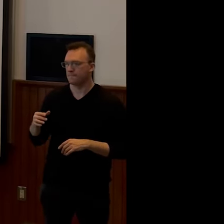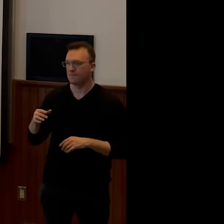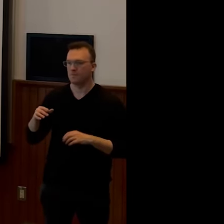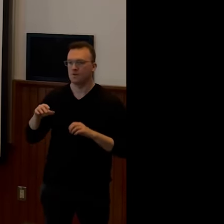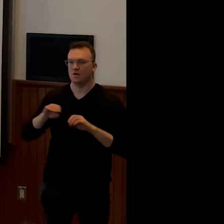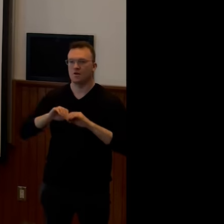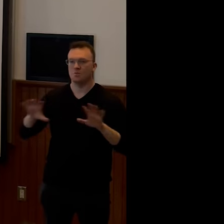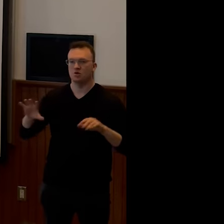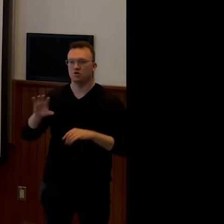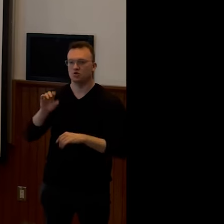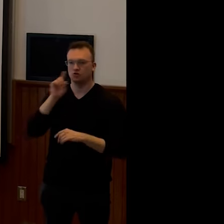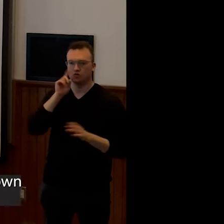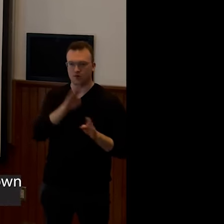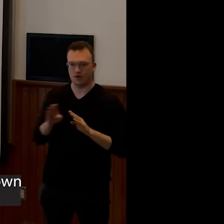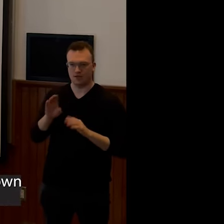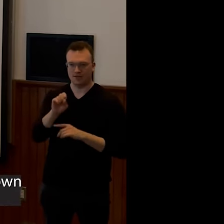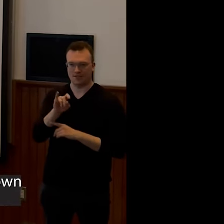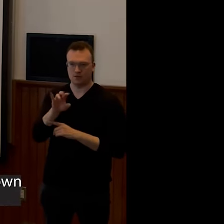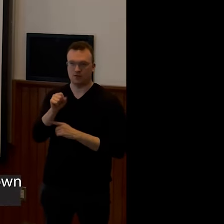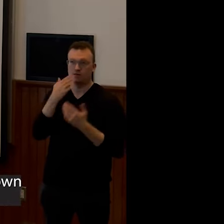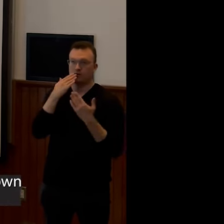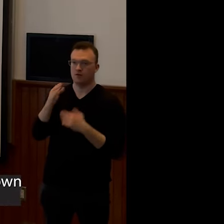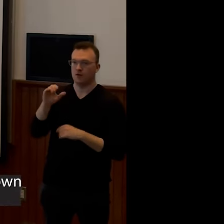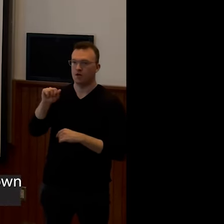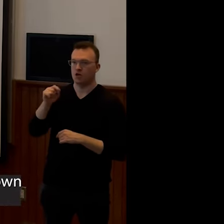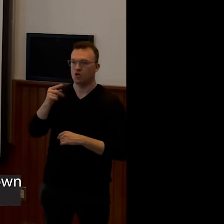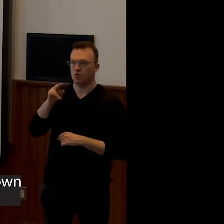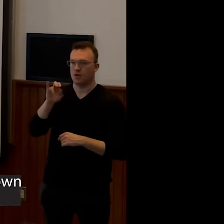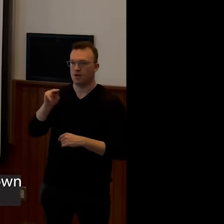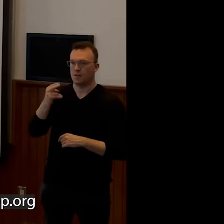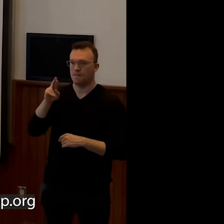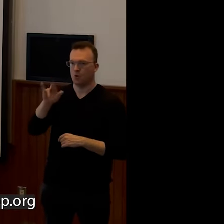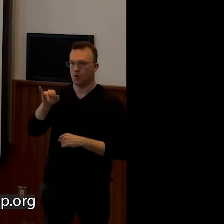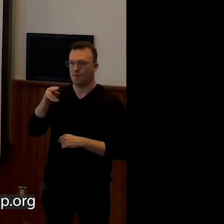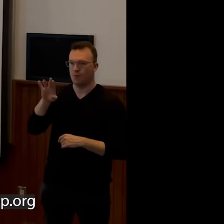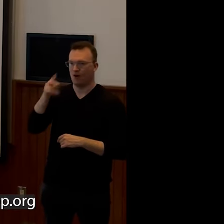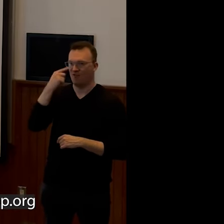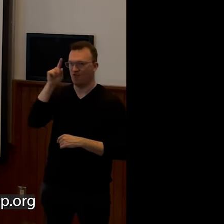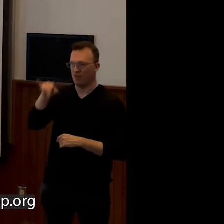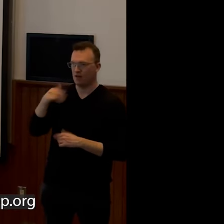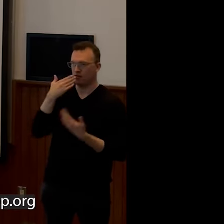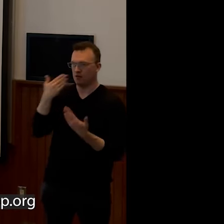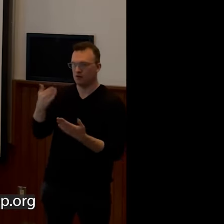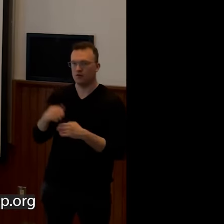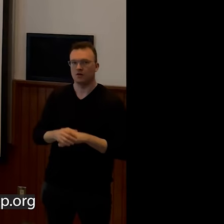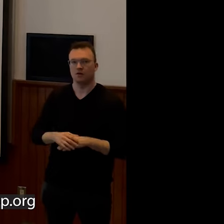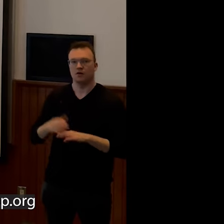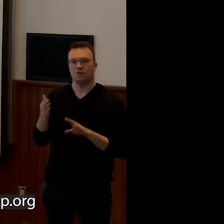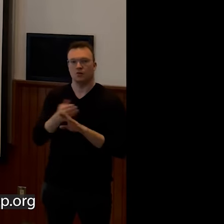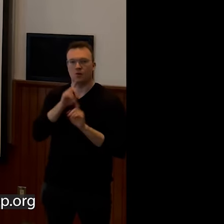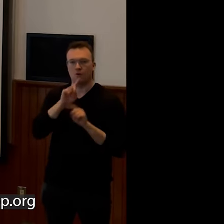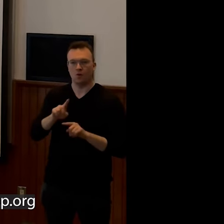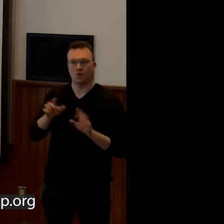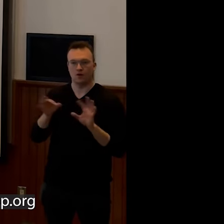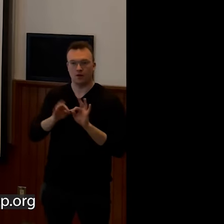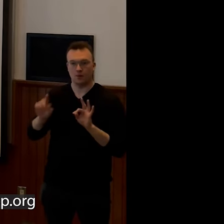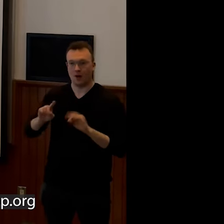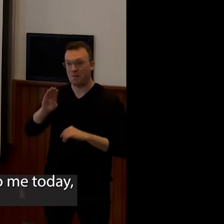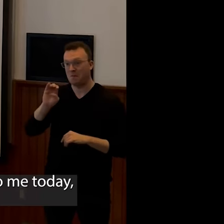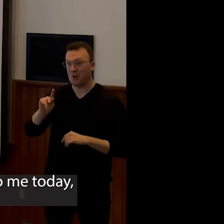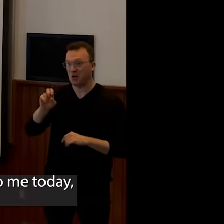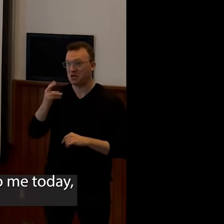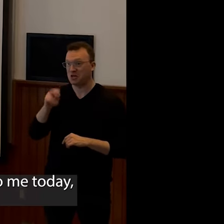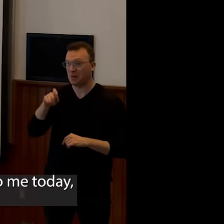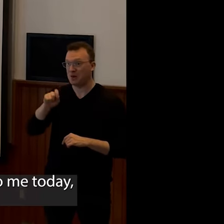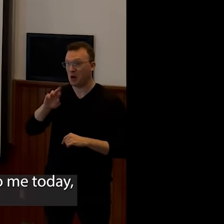Strategy series. So grateful to Adrienne Marie Brown for that. The pre-order link is on bookshop.org. If you